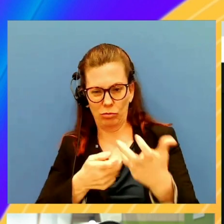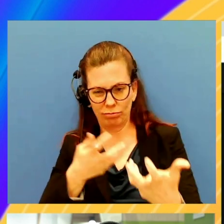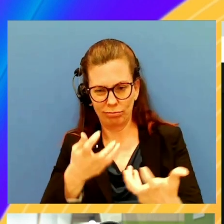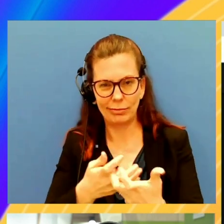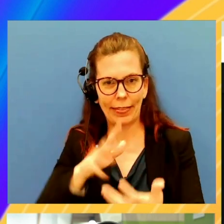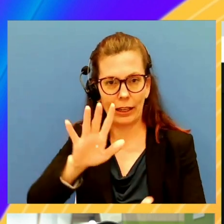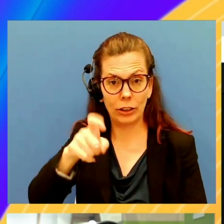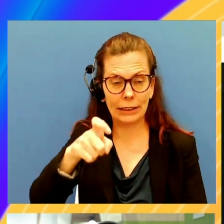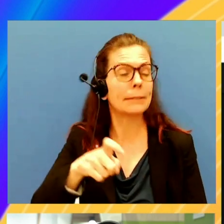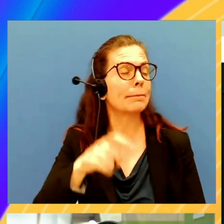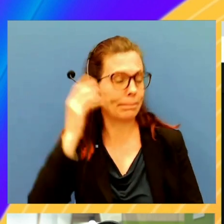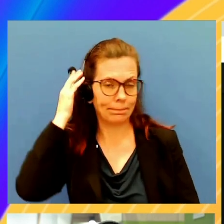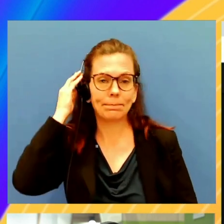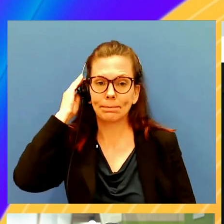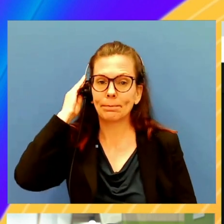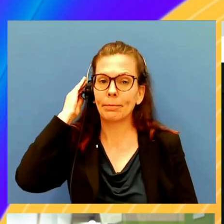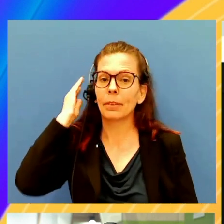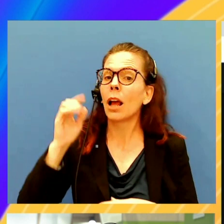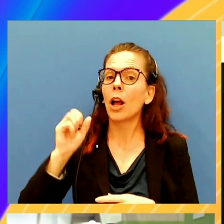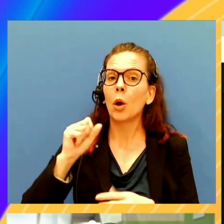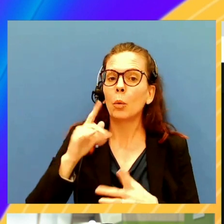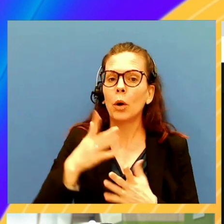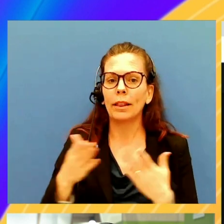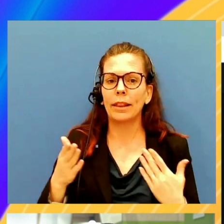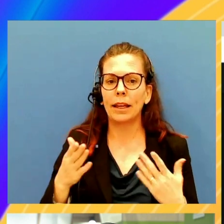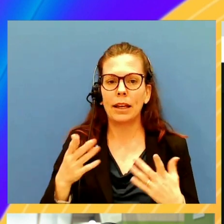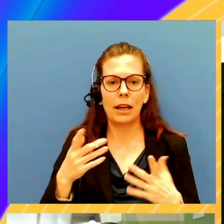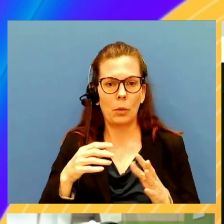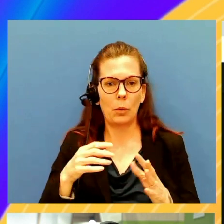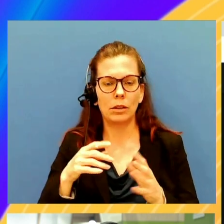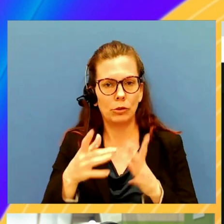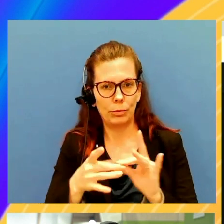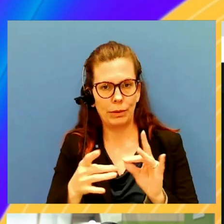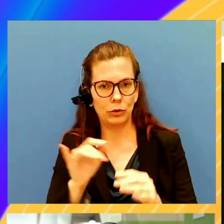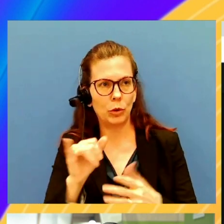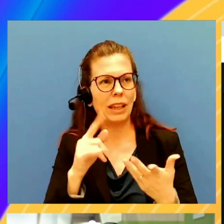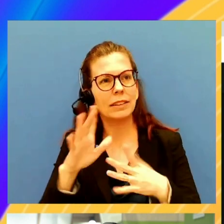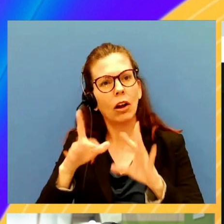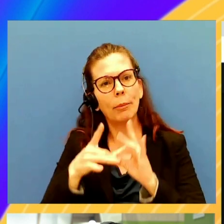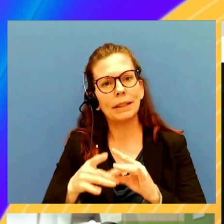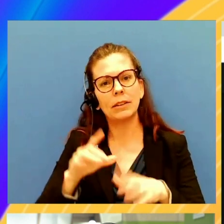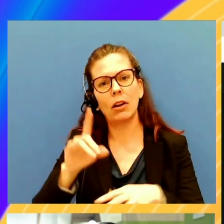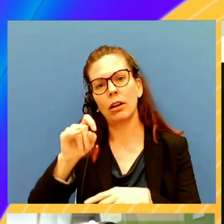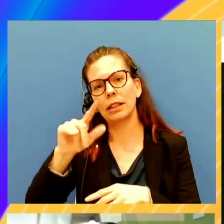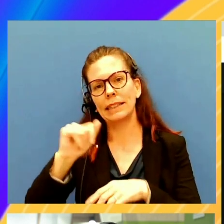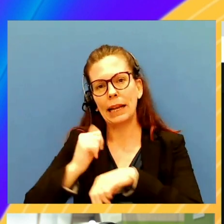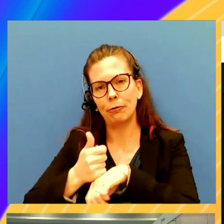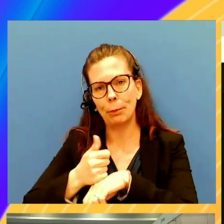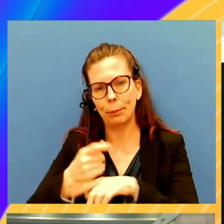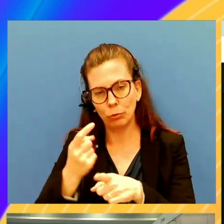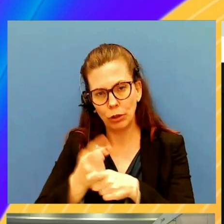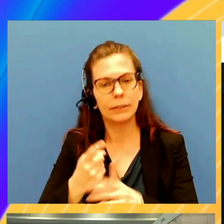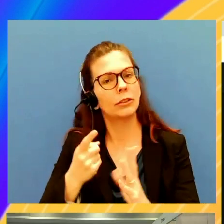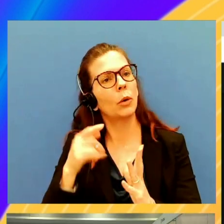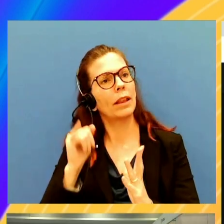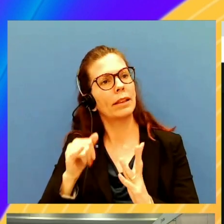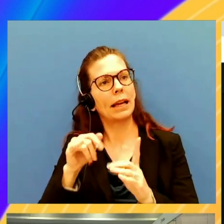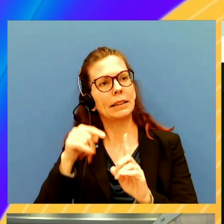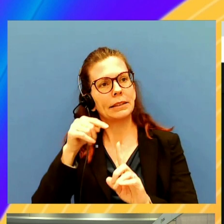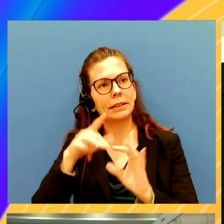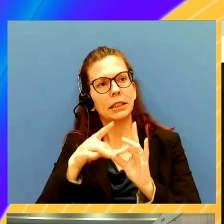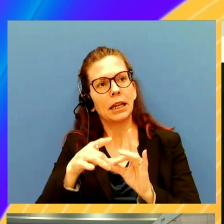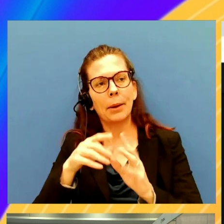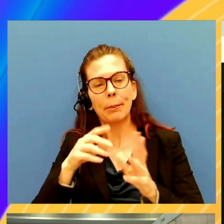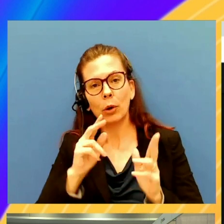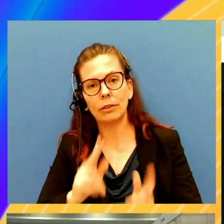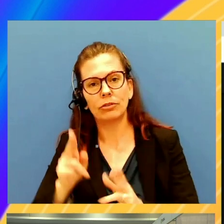needs. One thing I would add here is this is all based on Terraform, right? So this is our opinionated way, but if